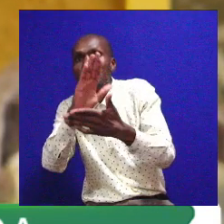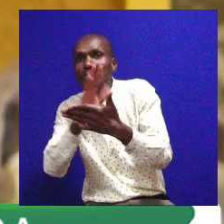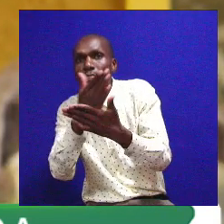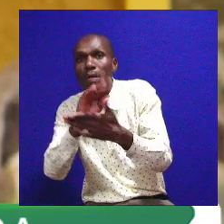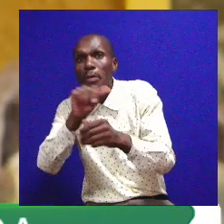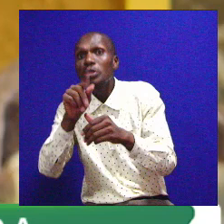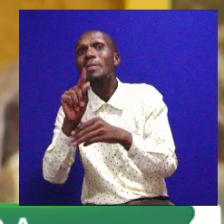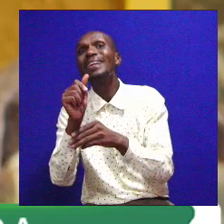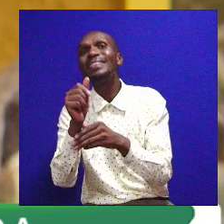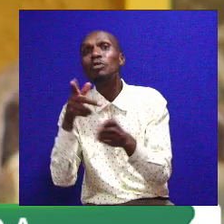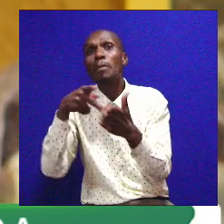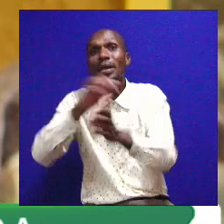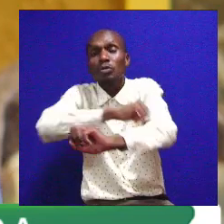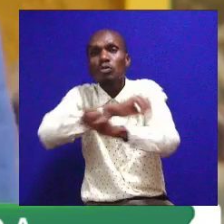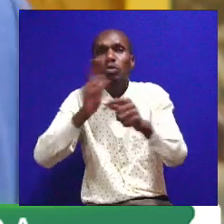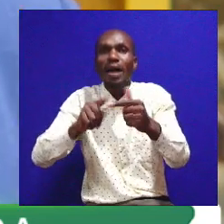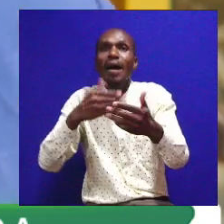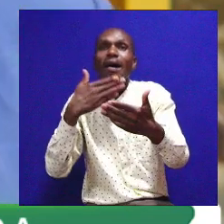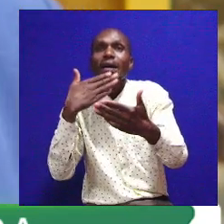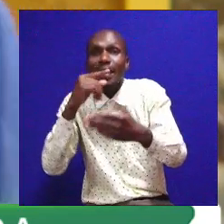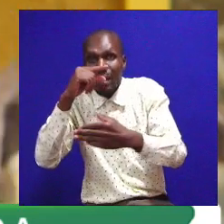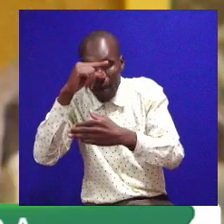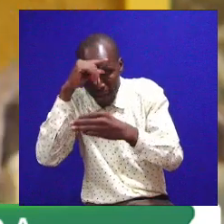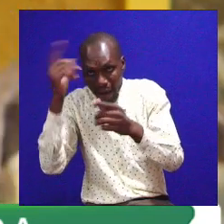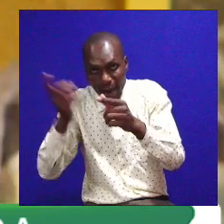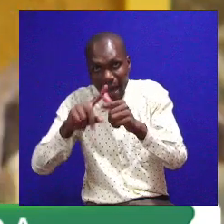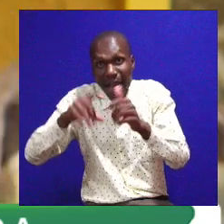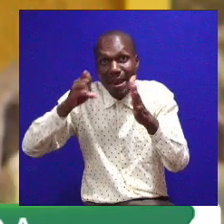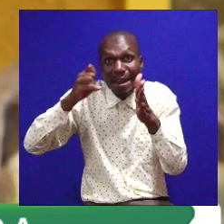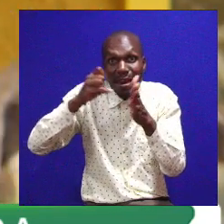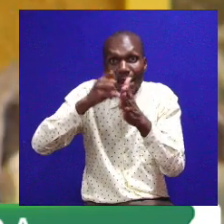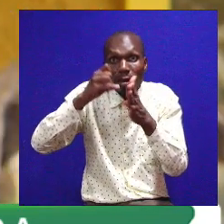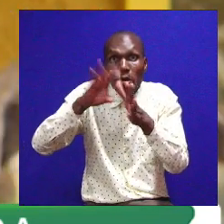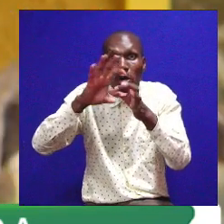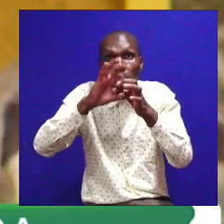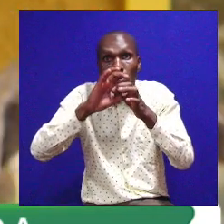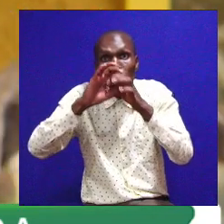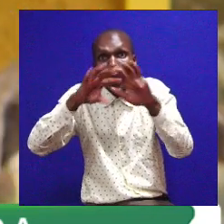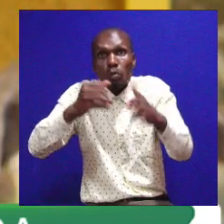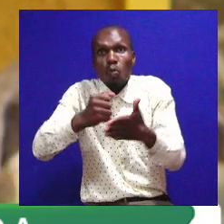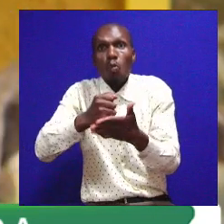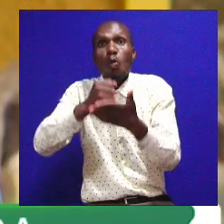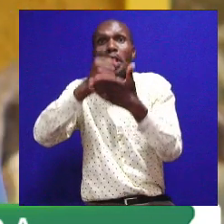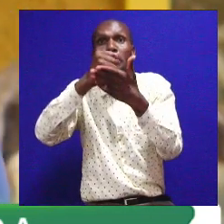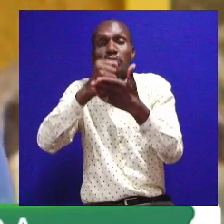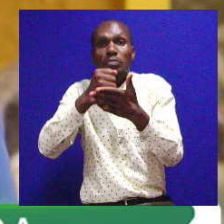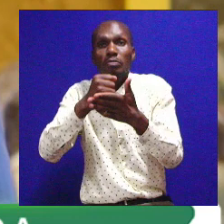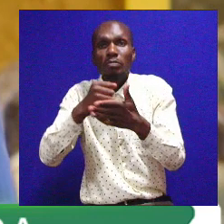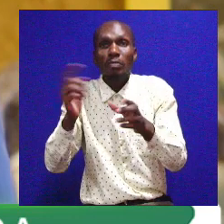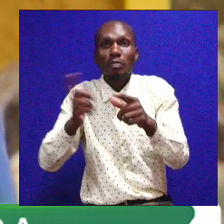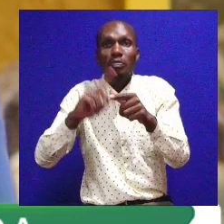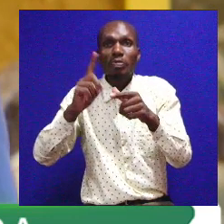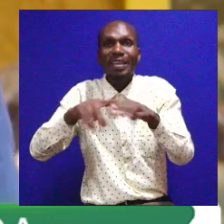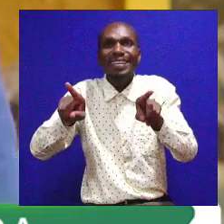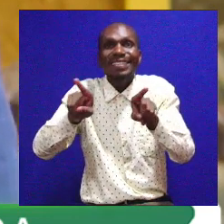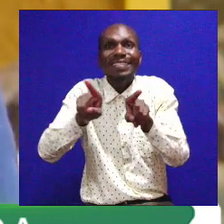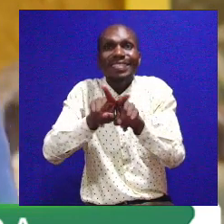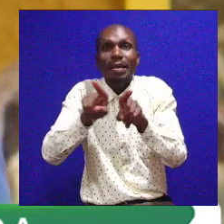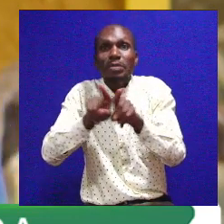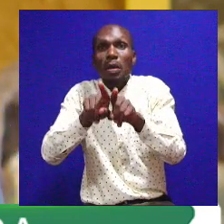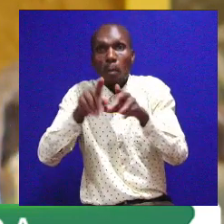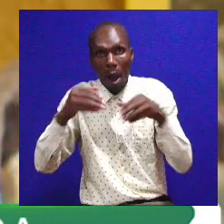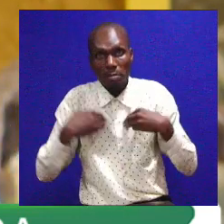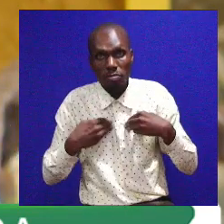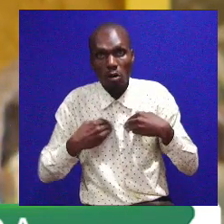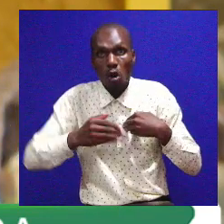fees. But I want to thank the government for coming in handy to help us in getting the same. You're